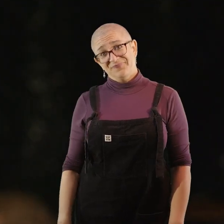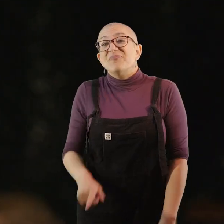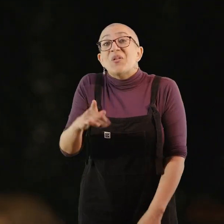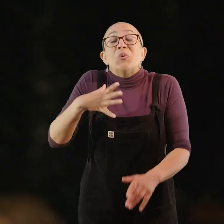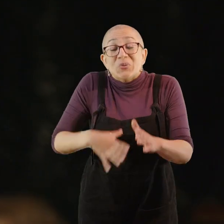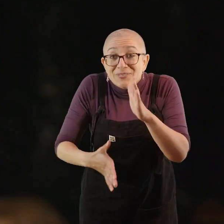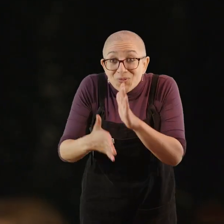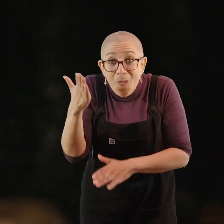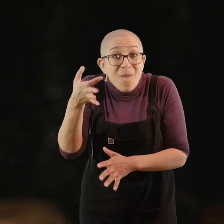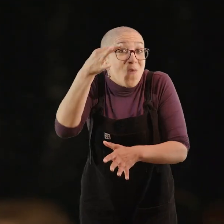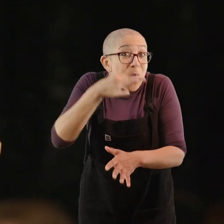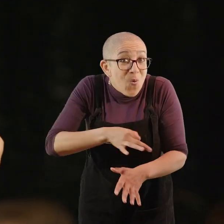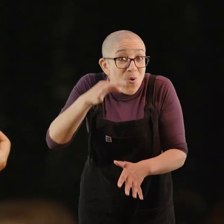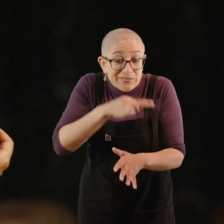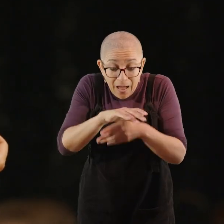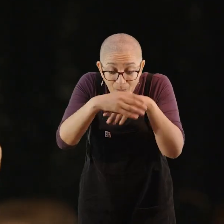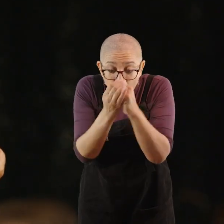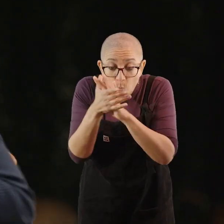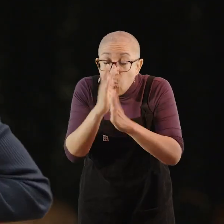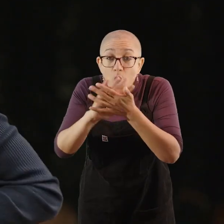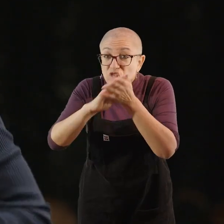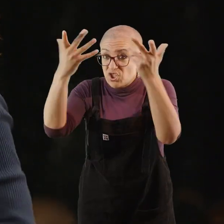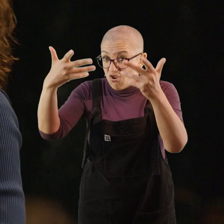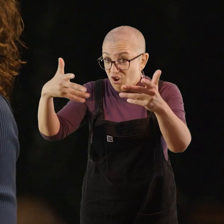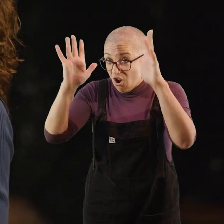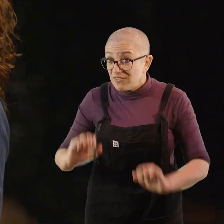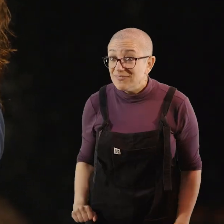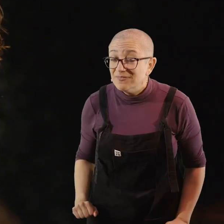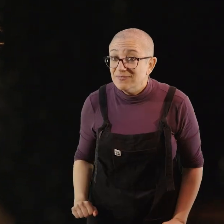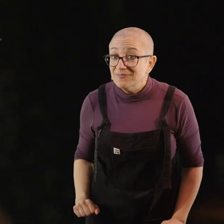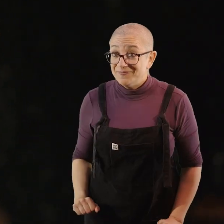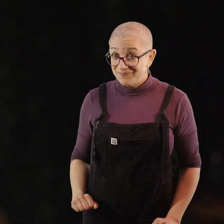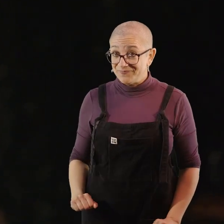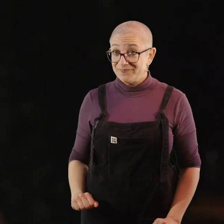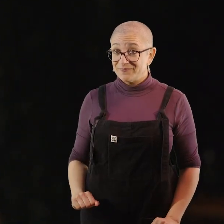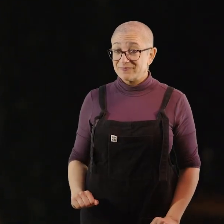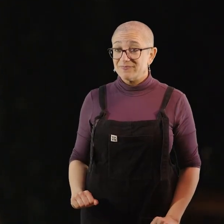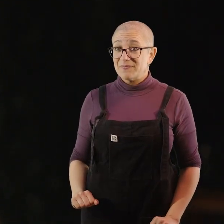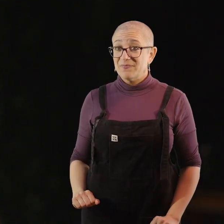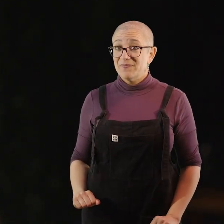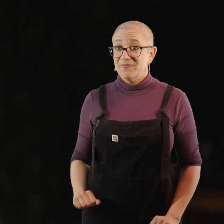Go get some water. Wash this filthy witness from your hands.